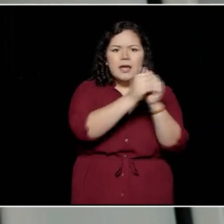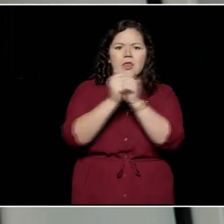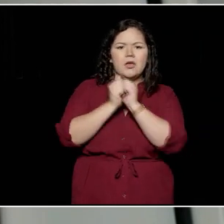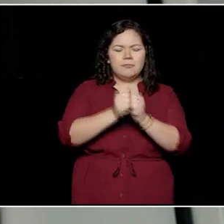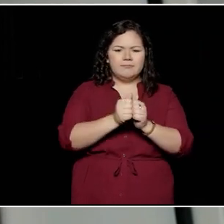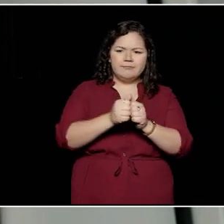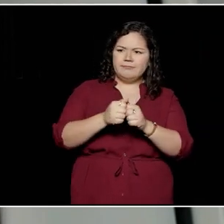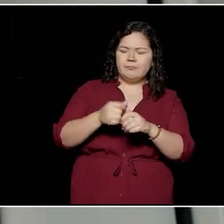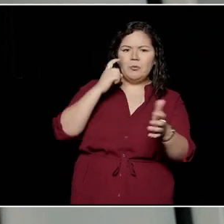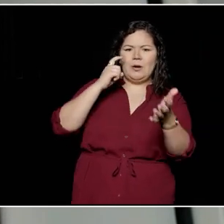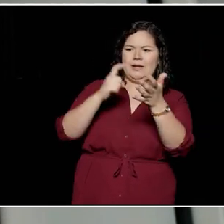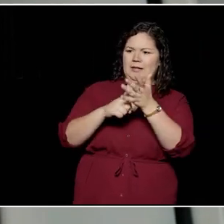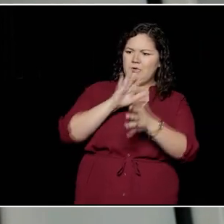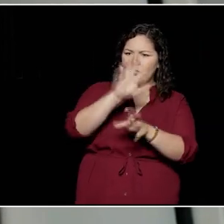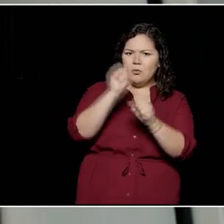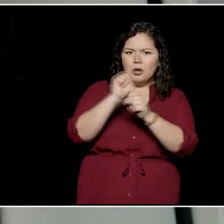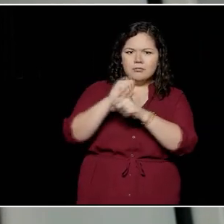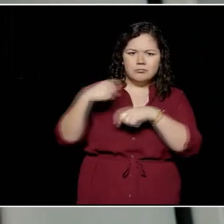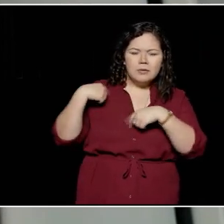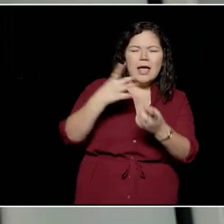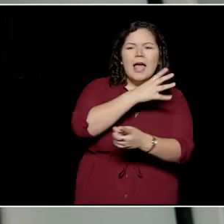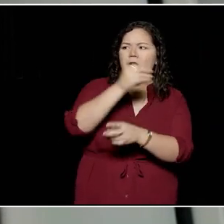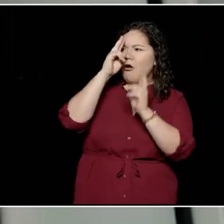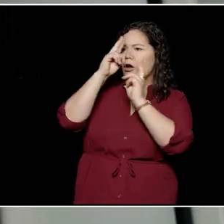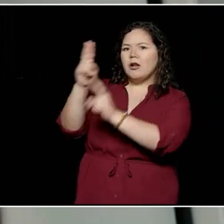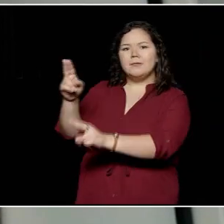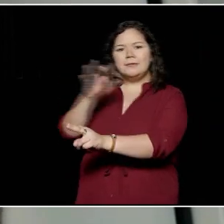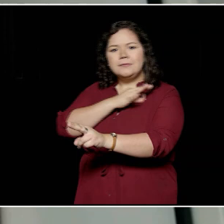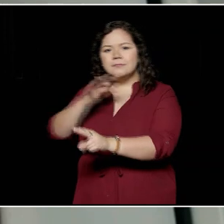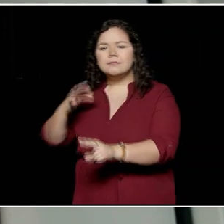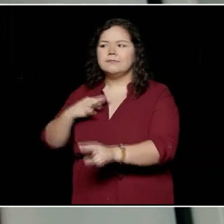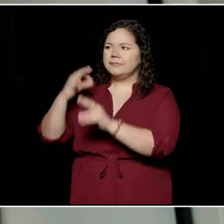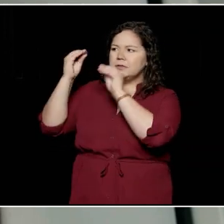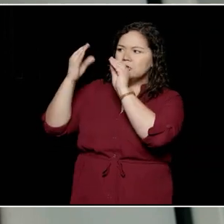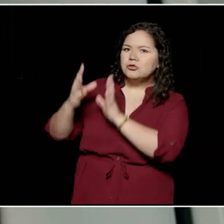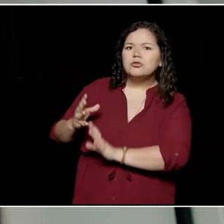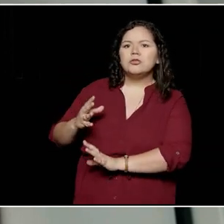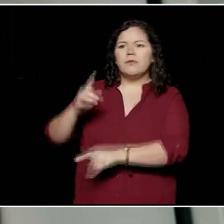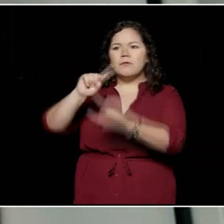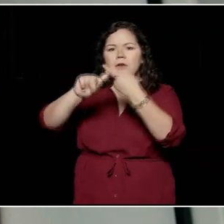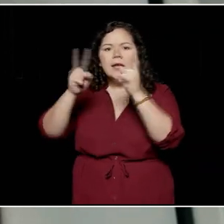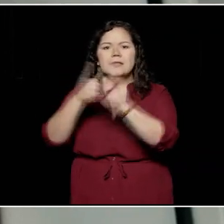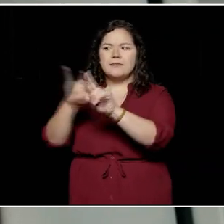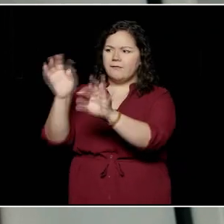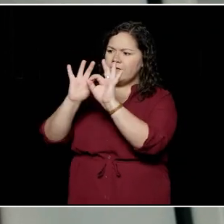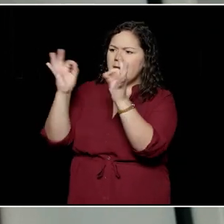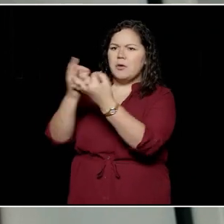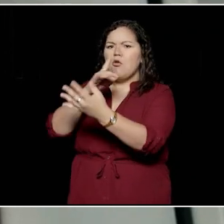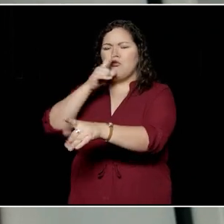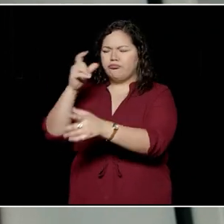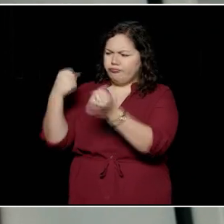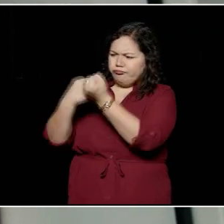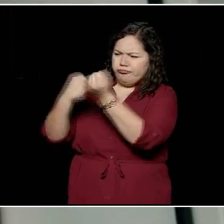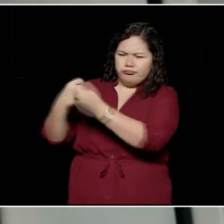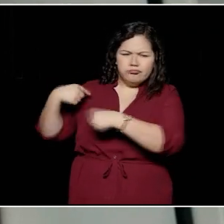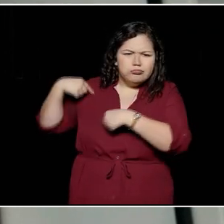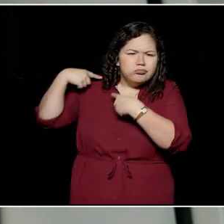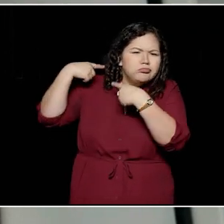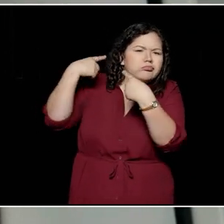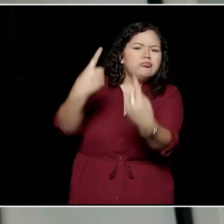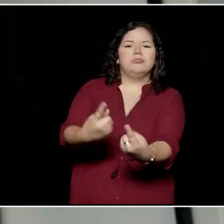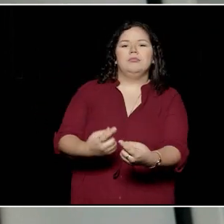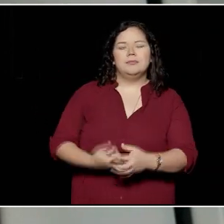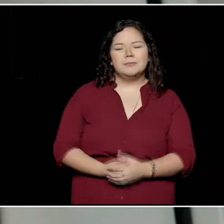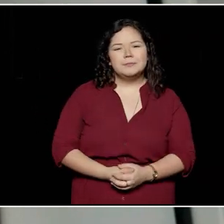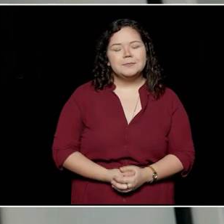and colleagues, and to honor the community of faculty, friends and family who have been with you and supported